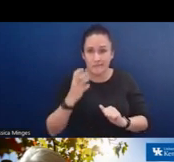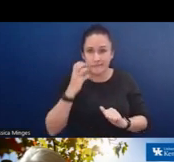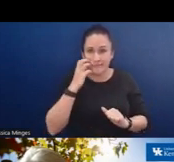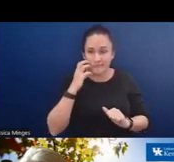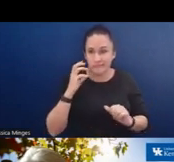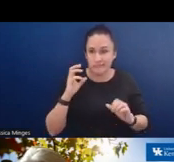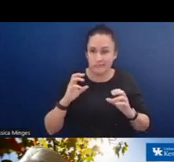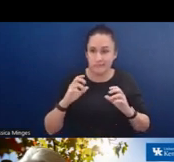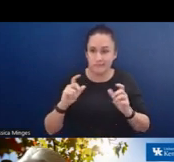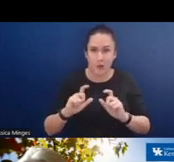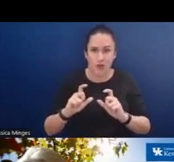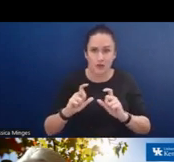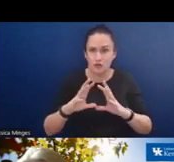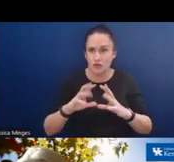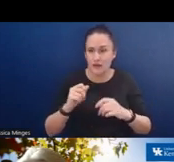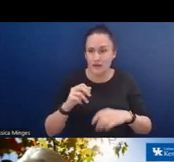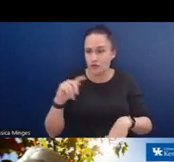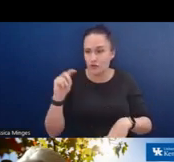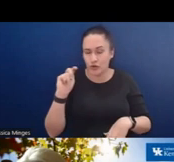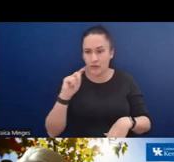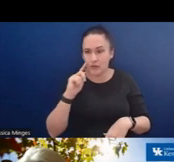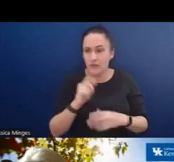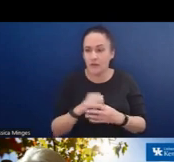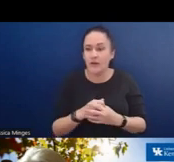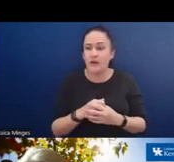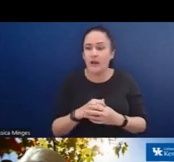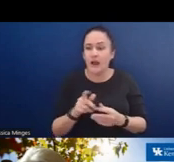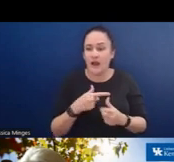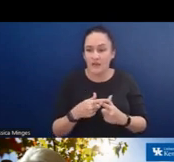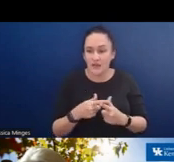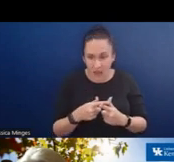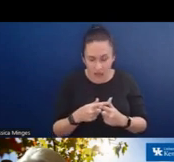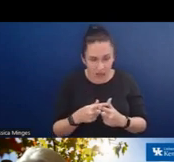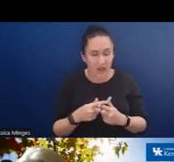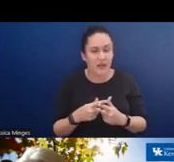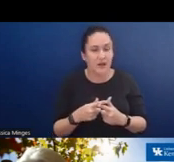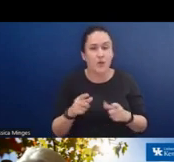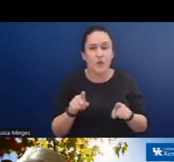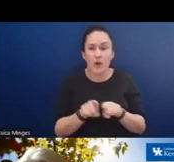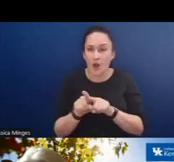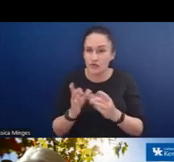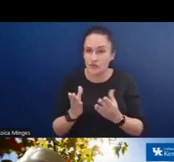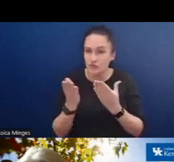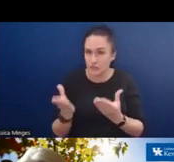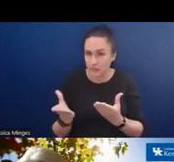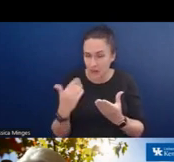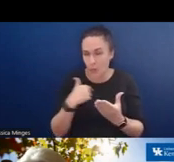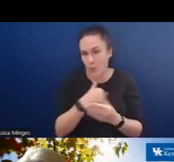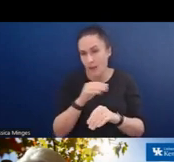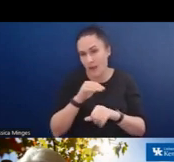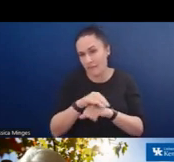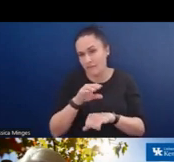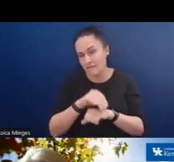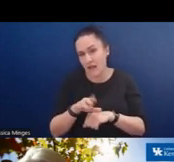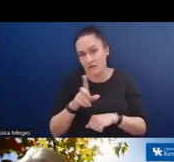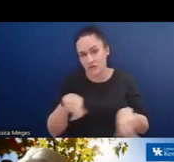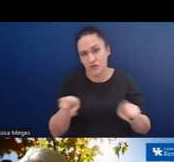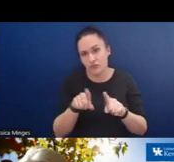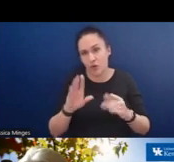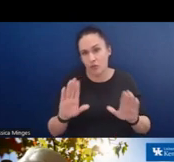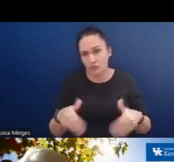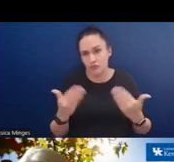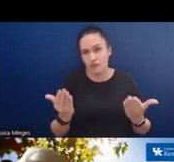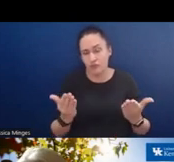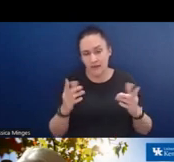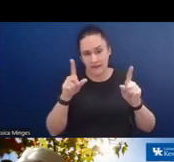the pregnancy hormone. And then we also recommend, of course, we advise that you retest and you go and get